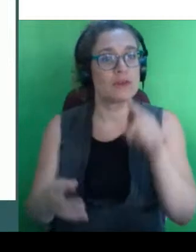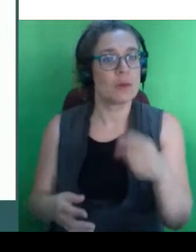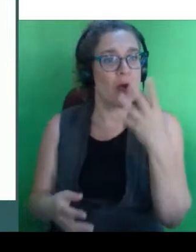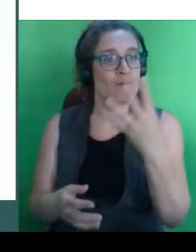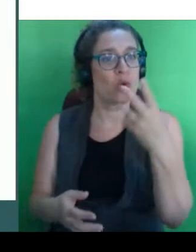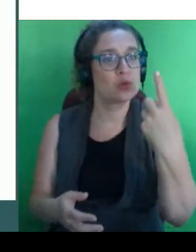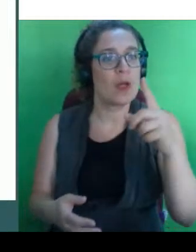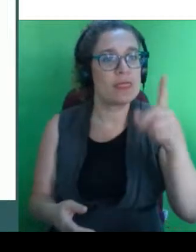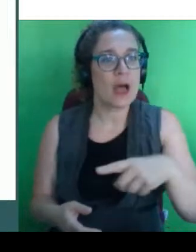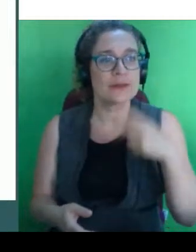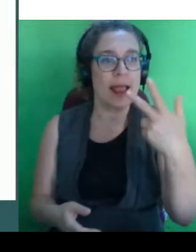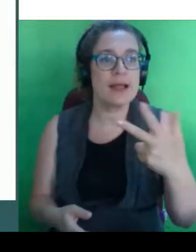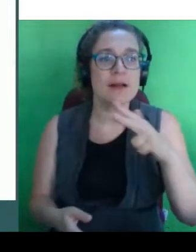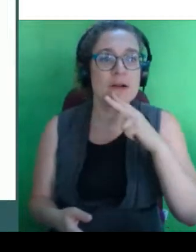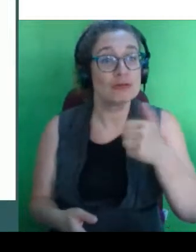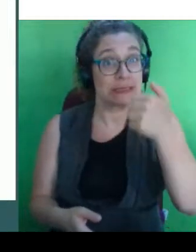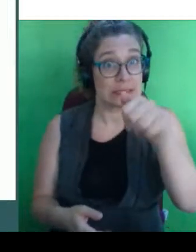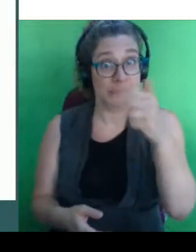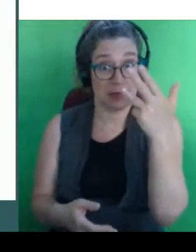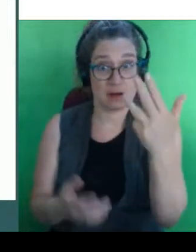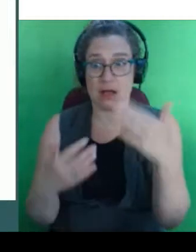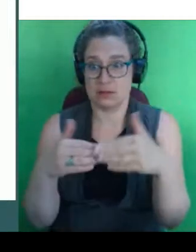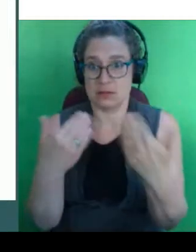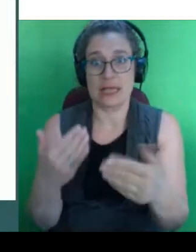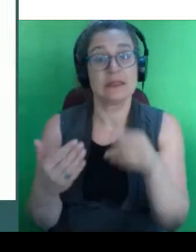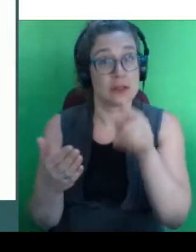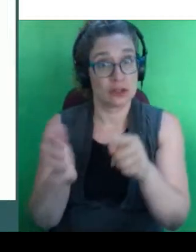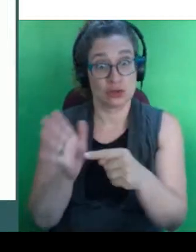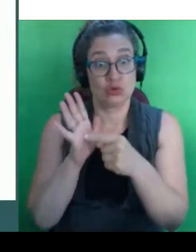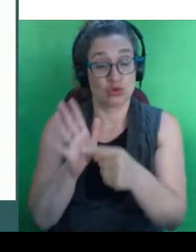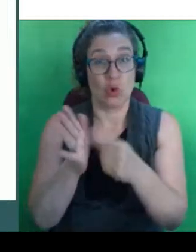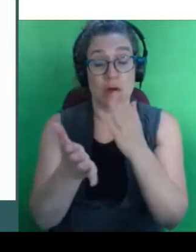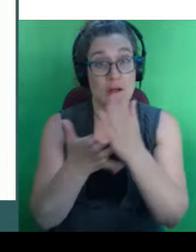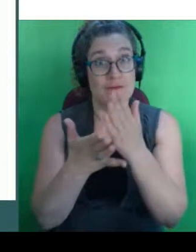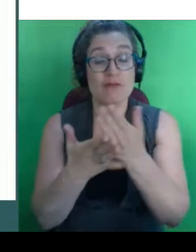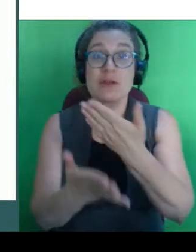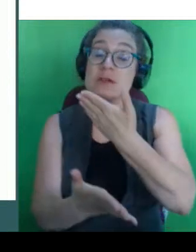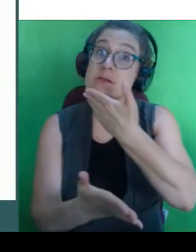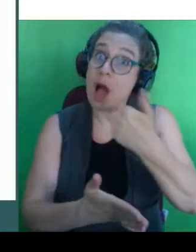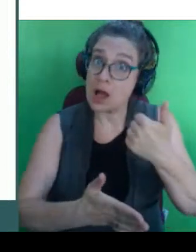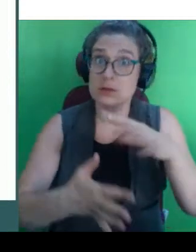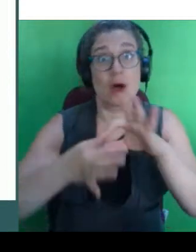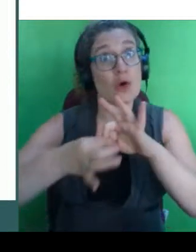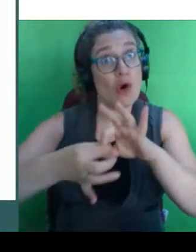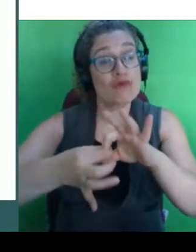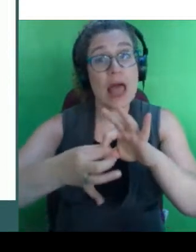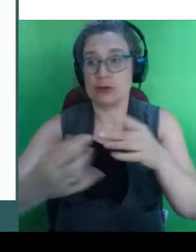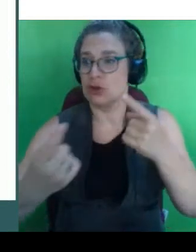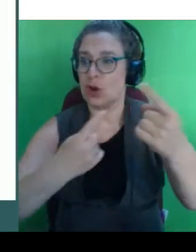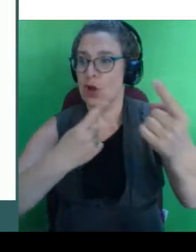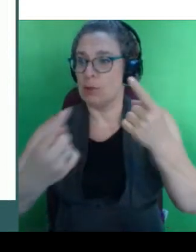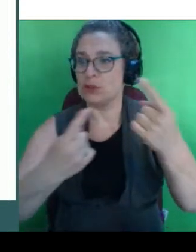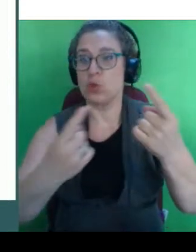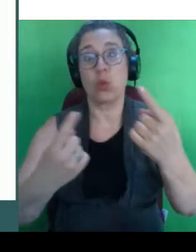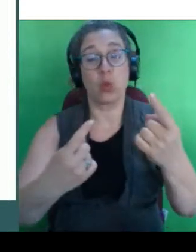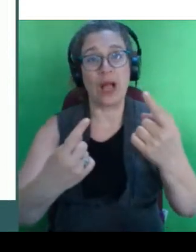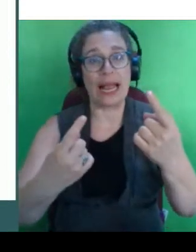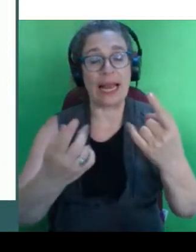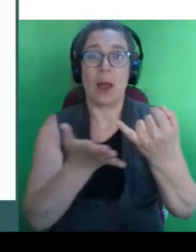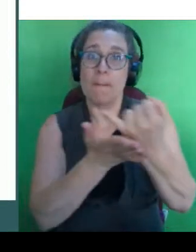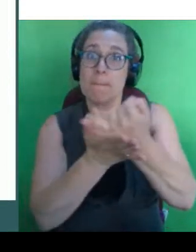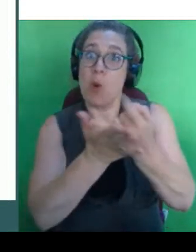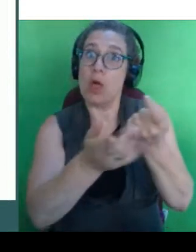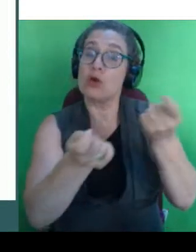41,869 days show a very nice correlation between poorly controlled rhinitis and